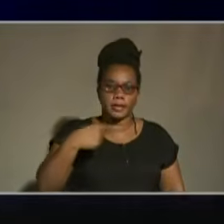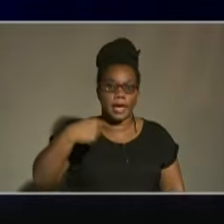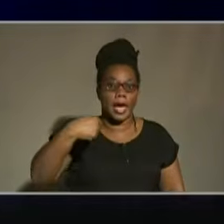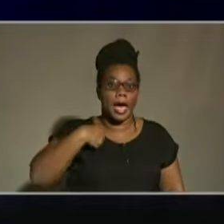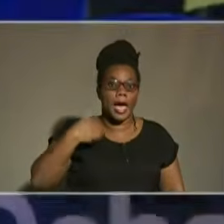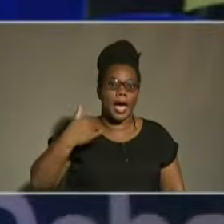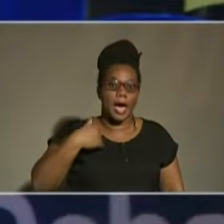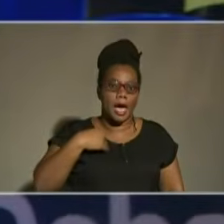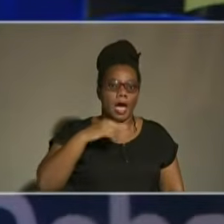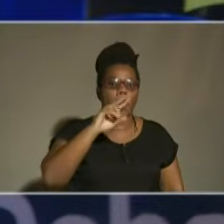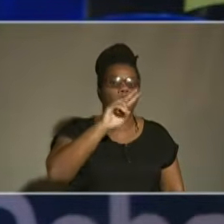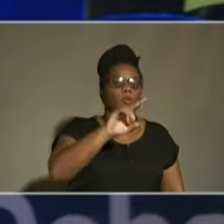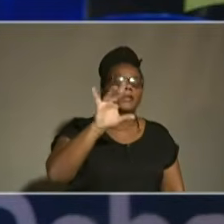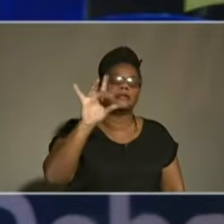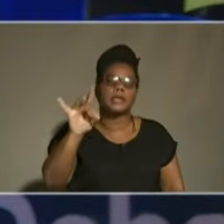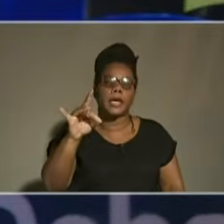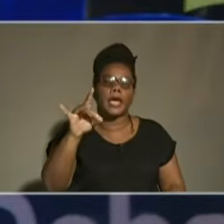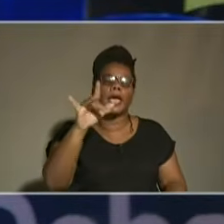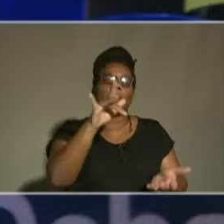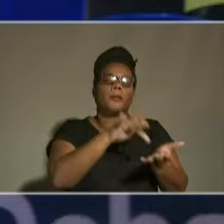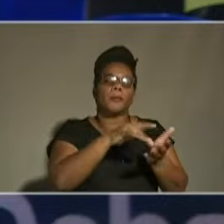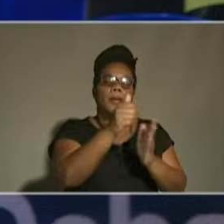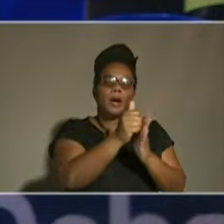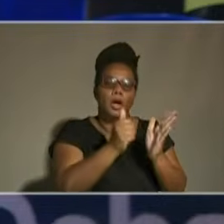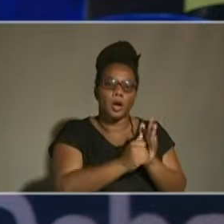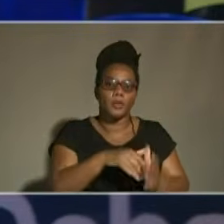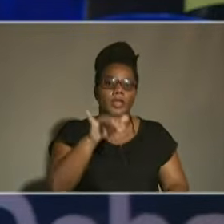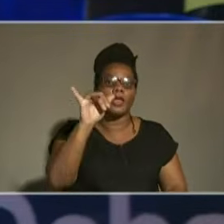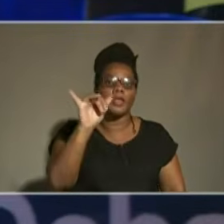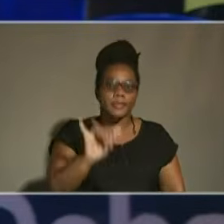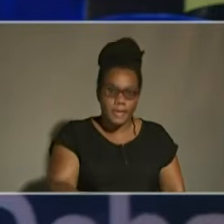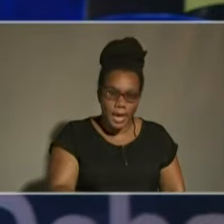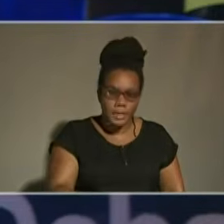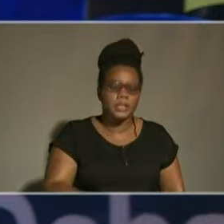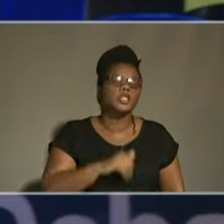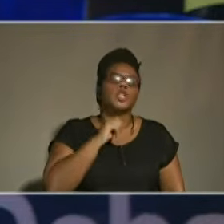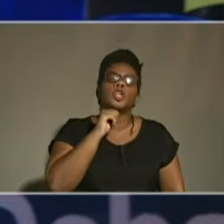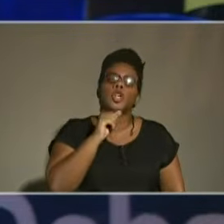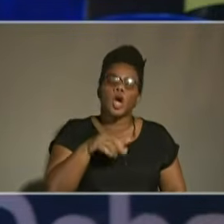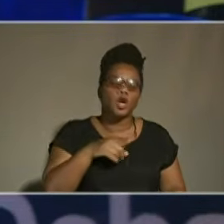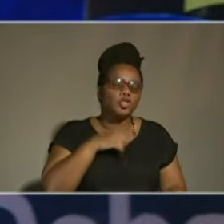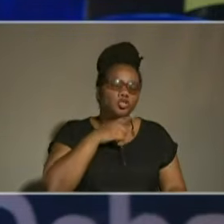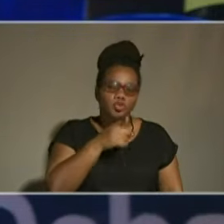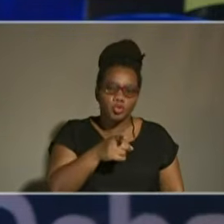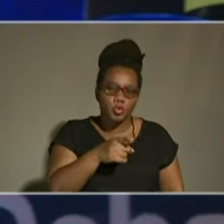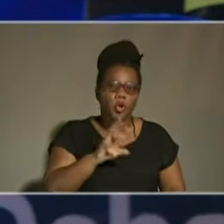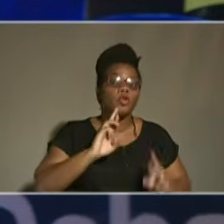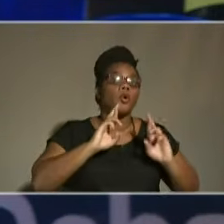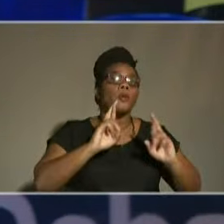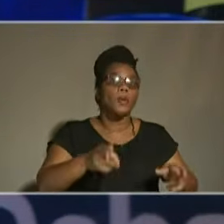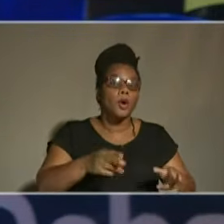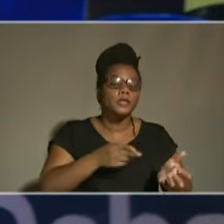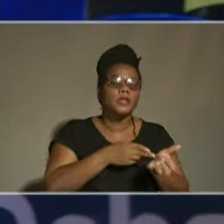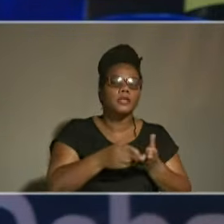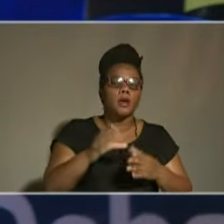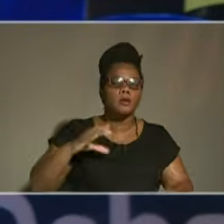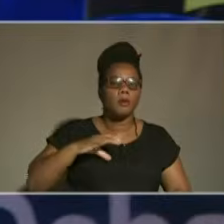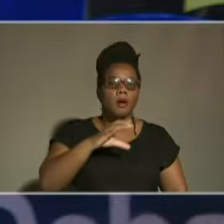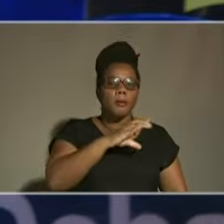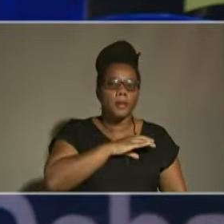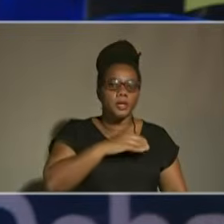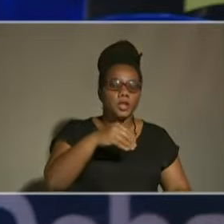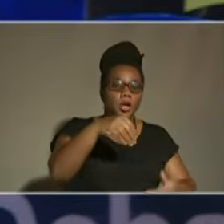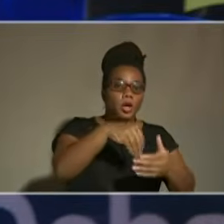28 bank accounts. That is absolutely not true. The report of the Integrity Commission